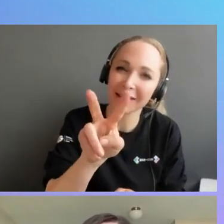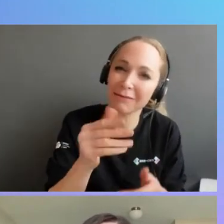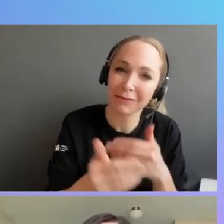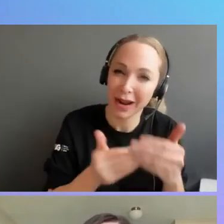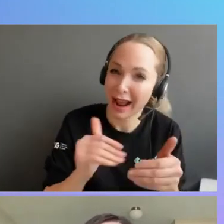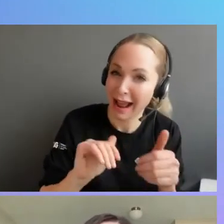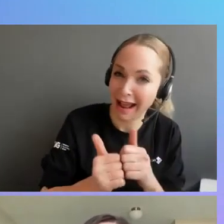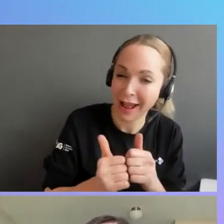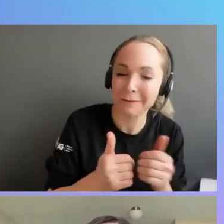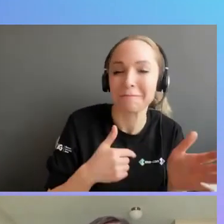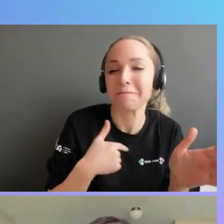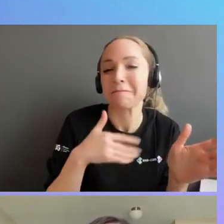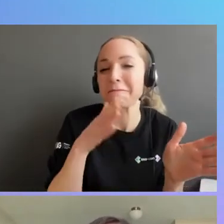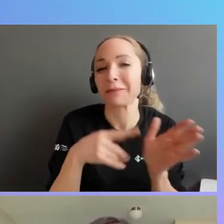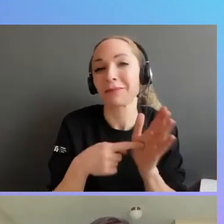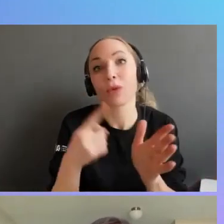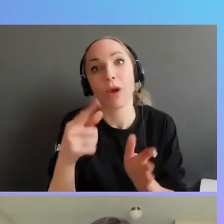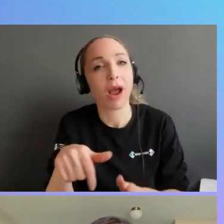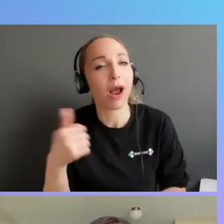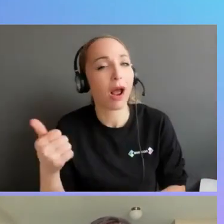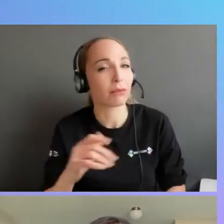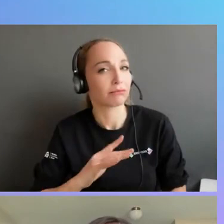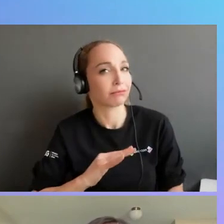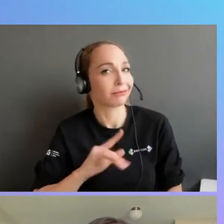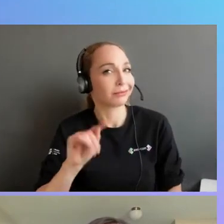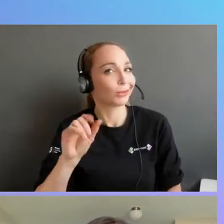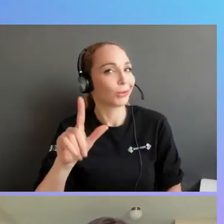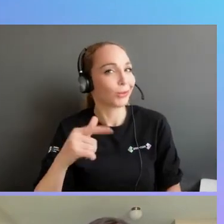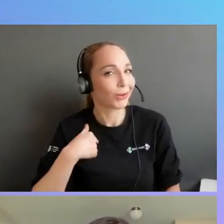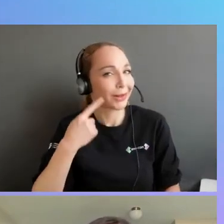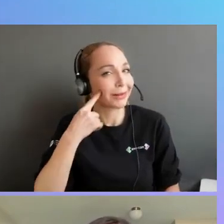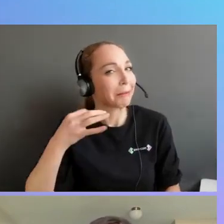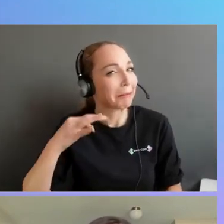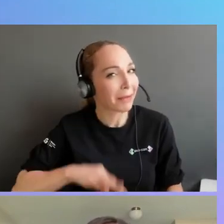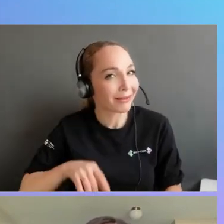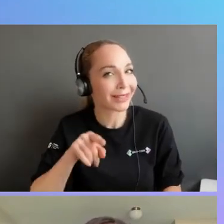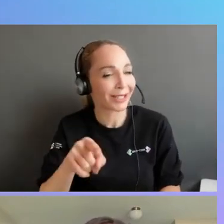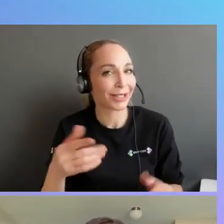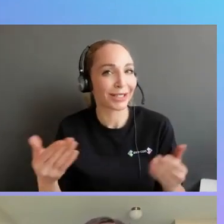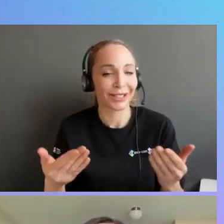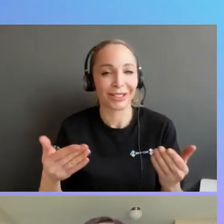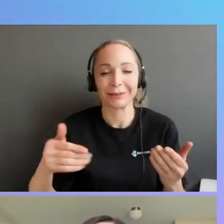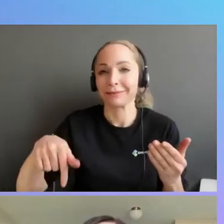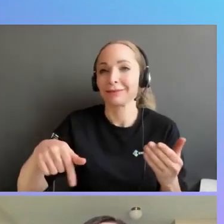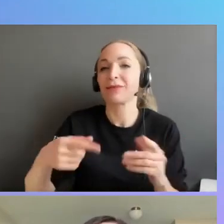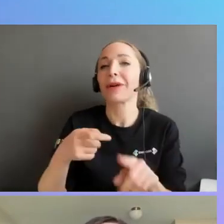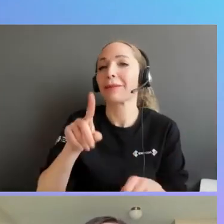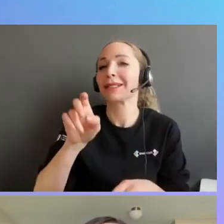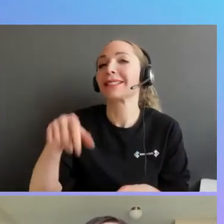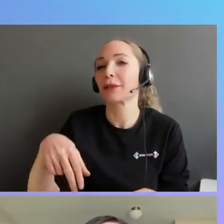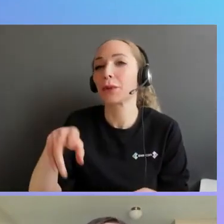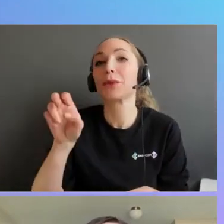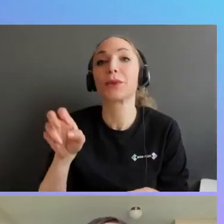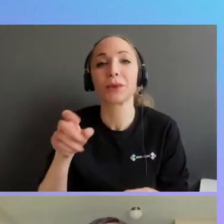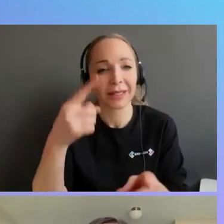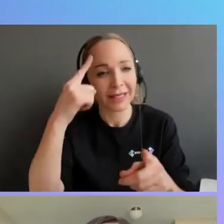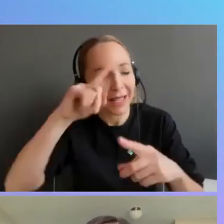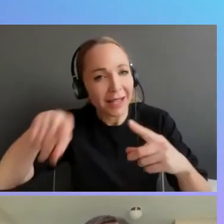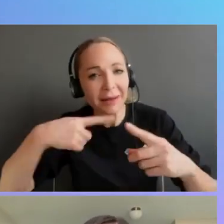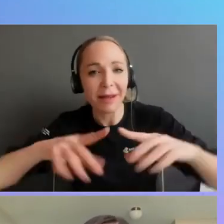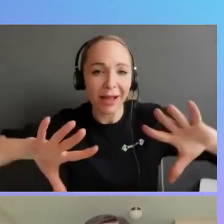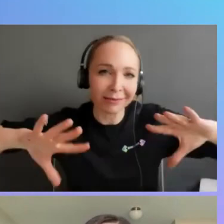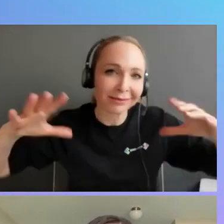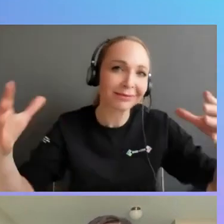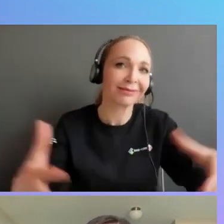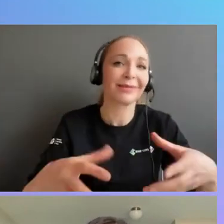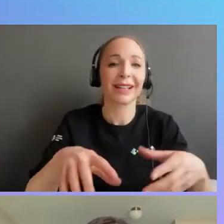tool that we have here at DQ that I think might be really beneficial when you think about the entirety of an app development process and team. And it's not part